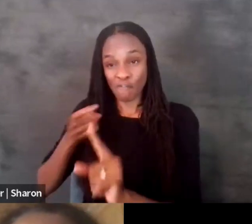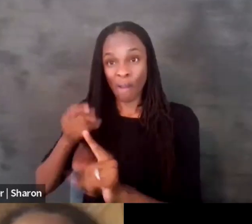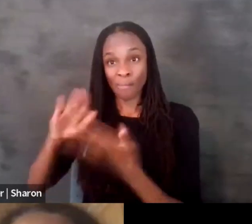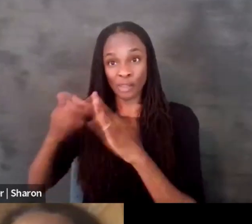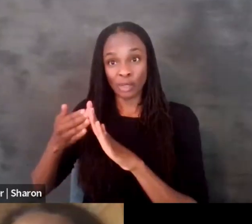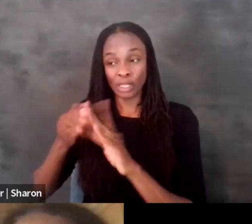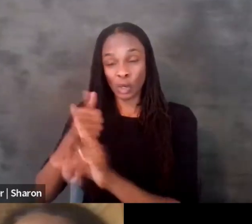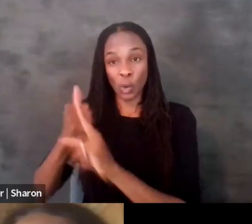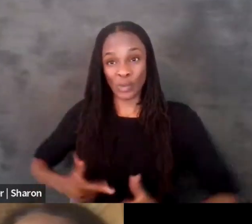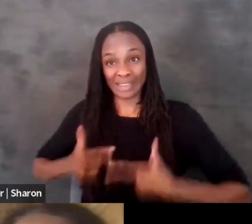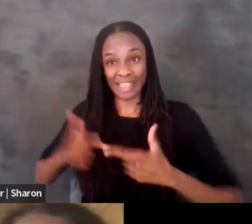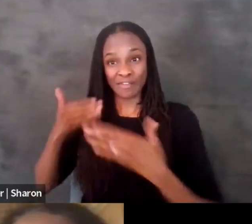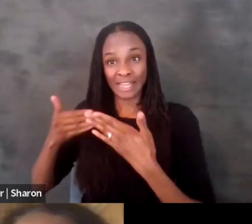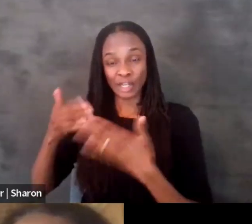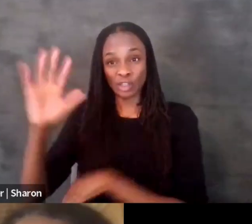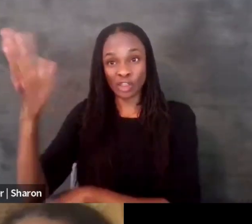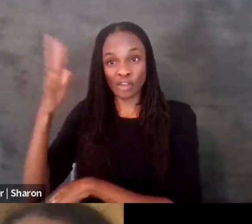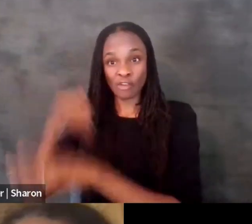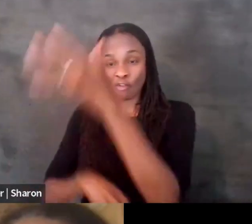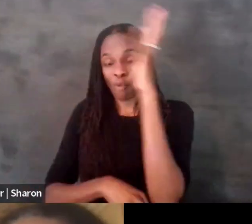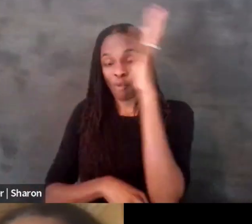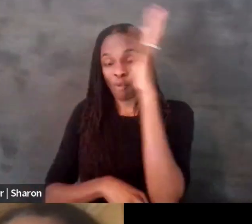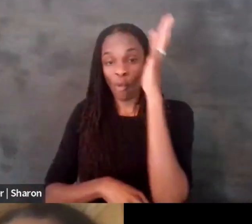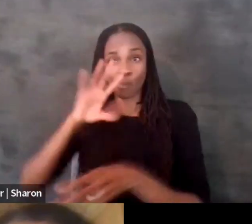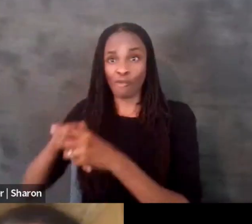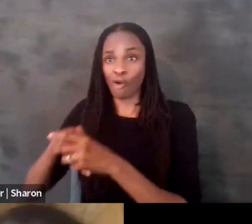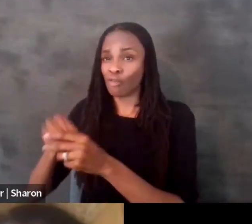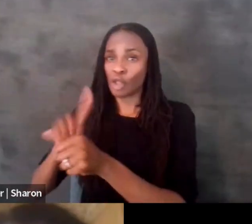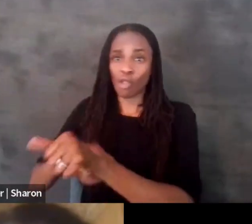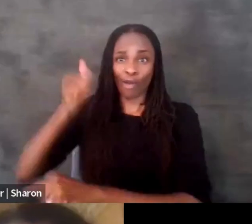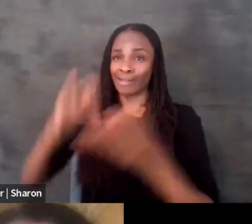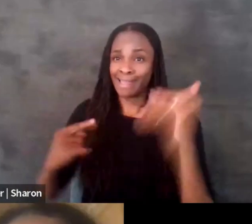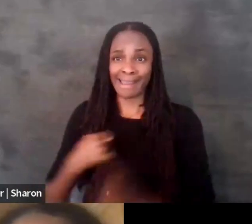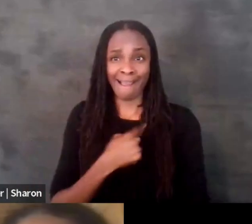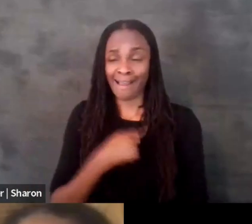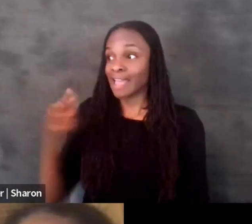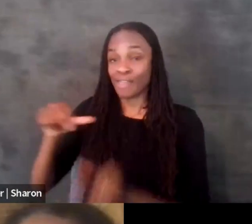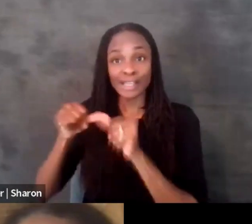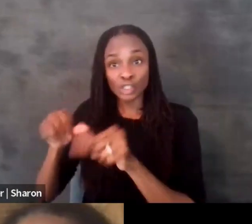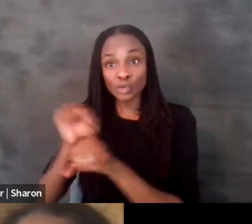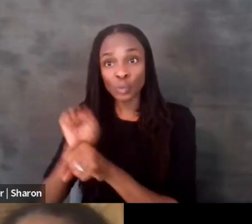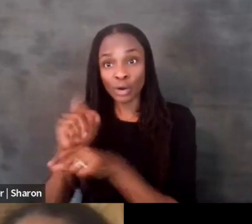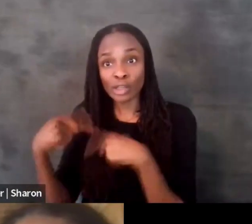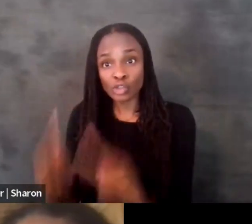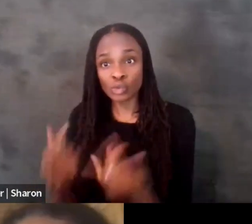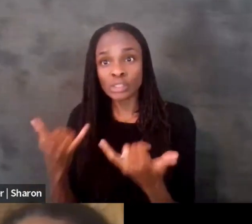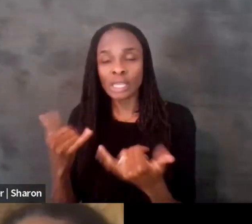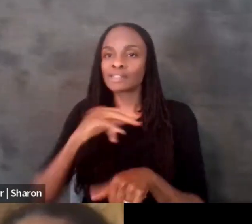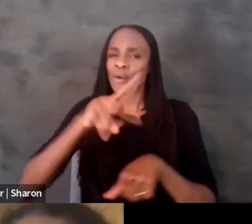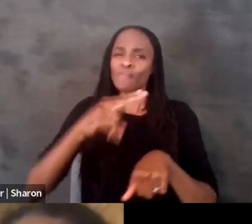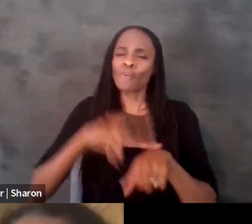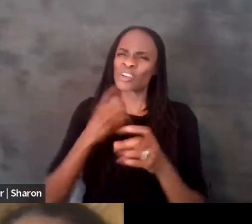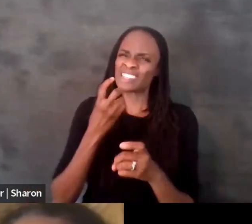forest, they have Mm. won this for much before we came along, and they continue to work even today. So we were like, of course it's tough